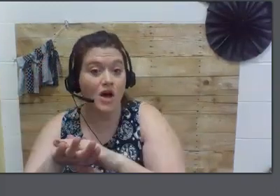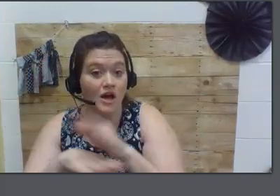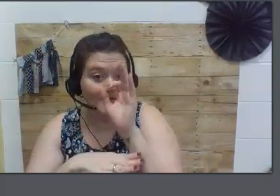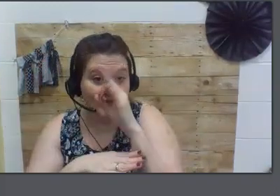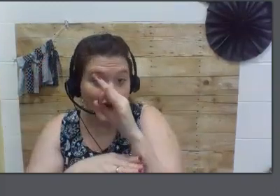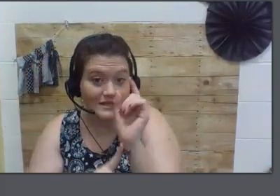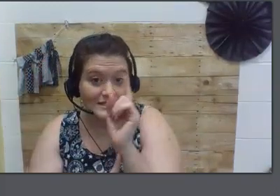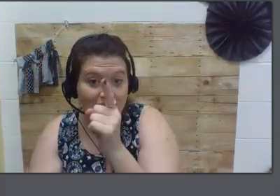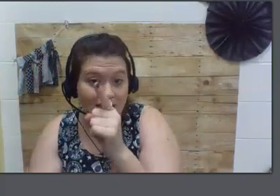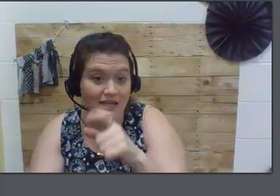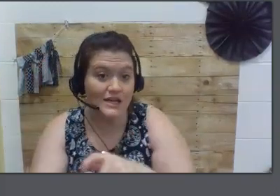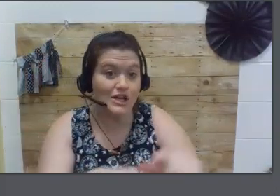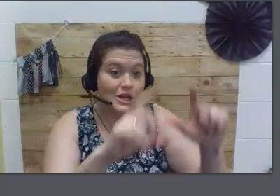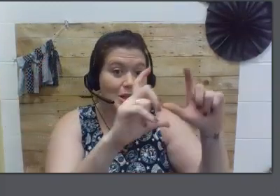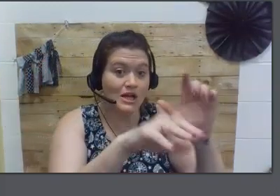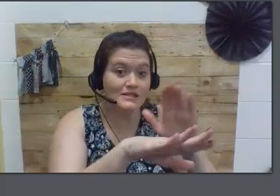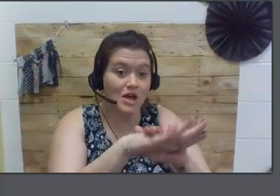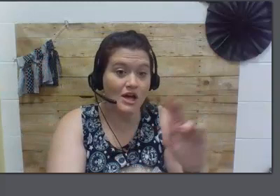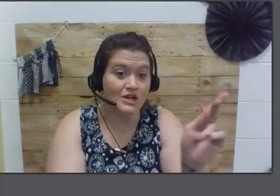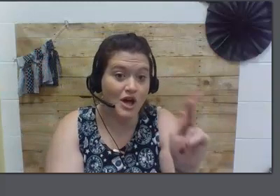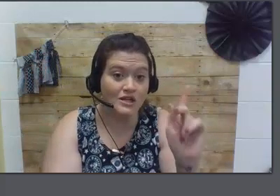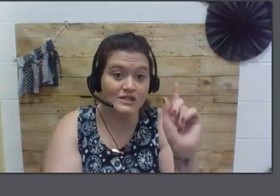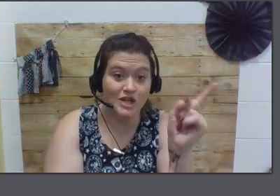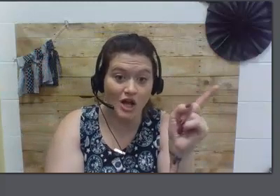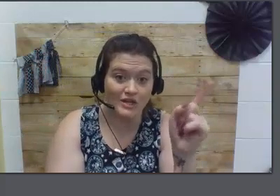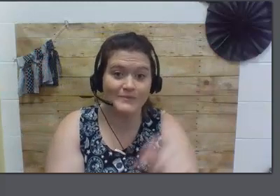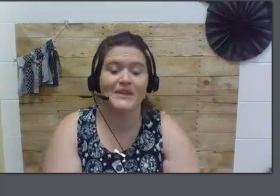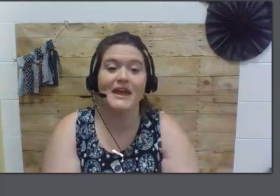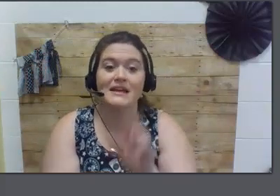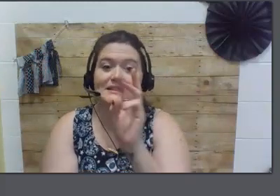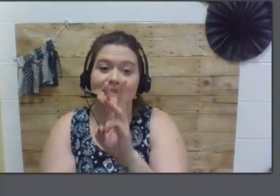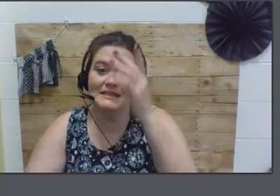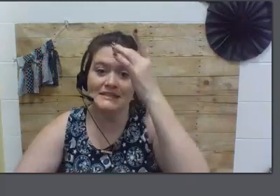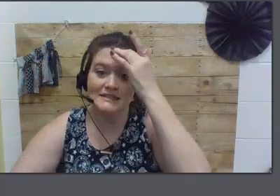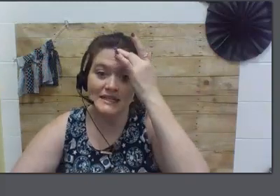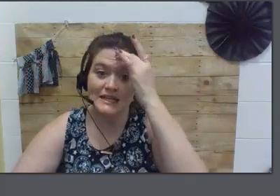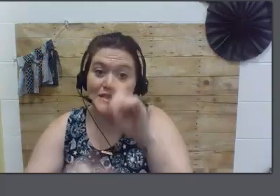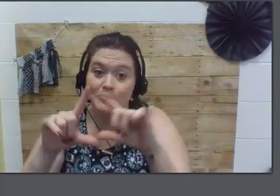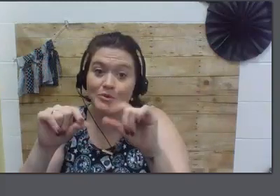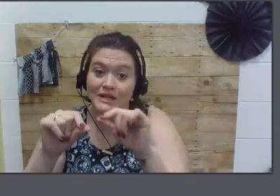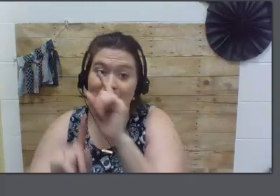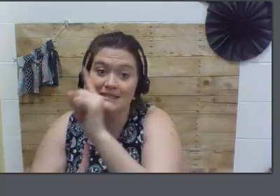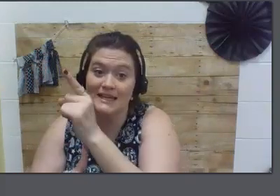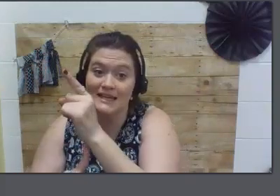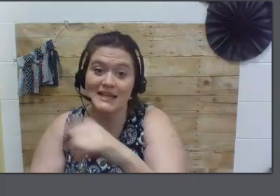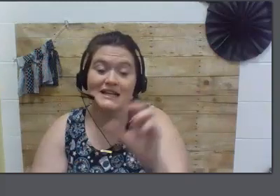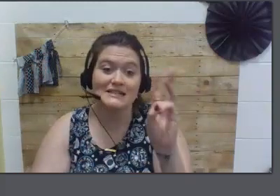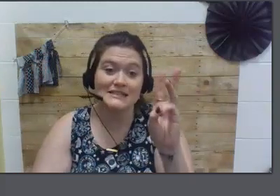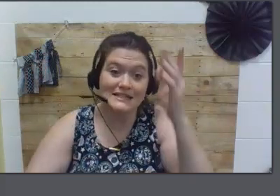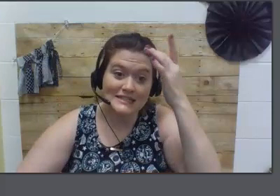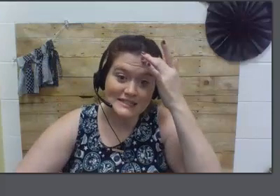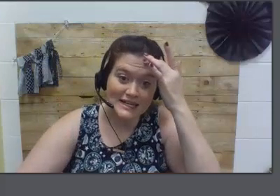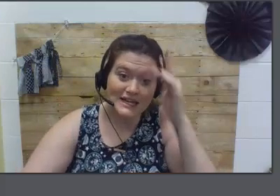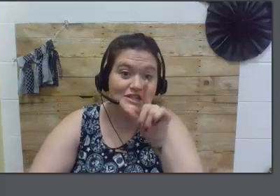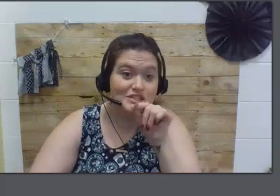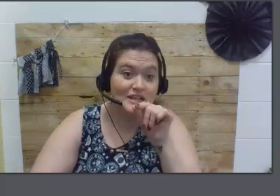Clocks on fox tick, clocks on knocks talk. 6 sick bricks tick,